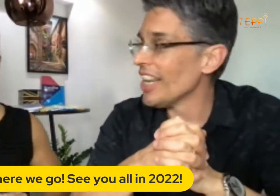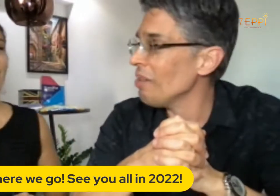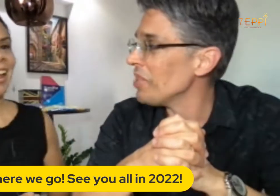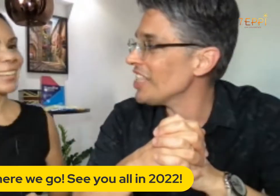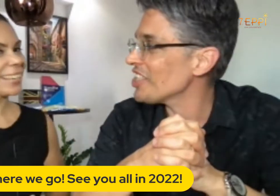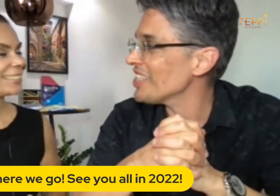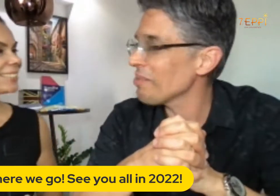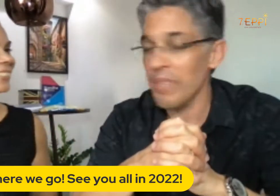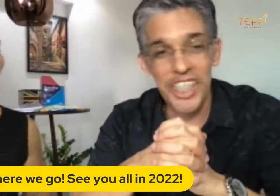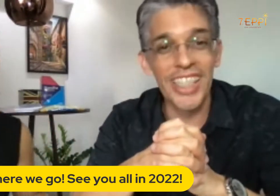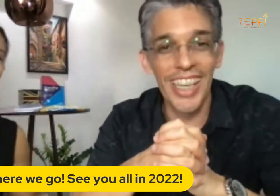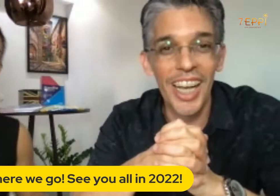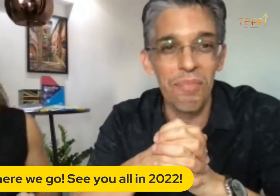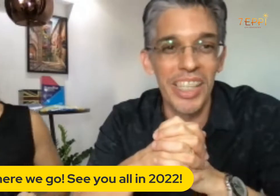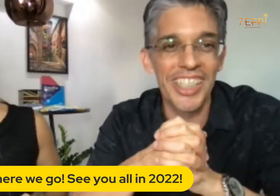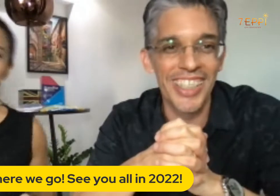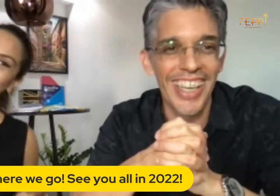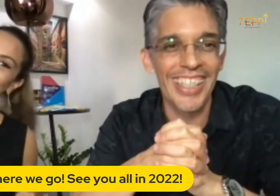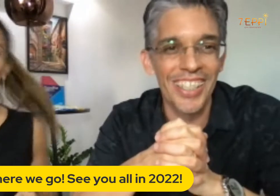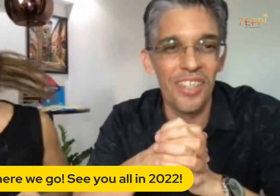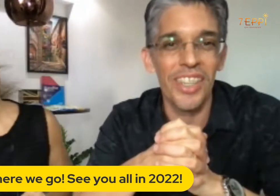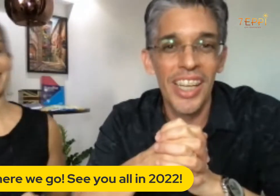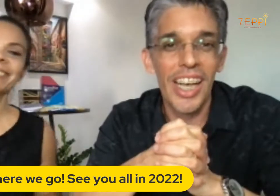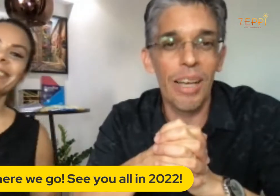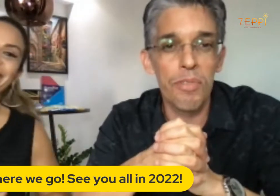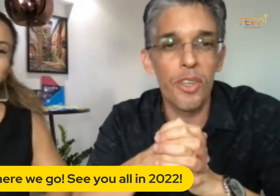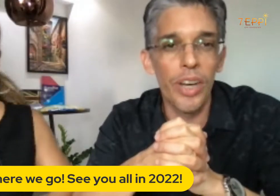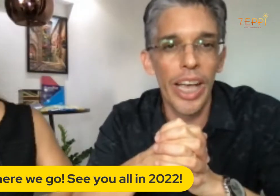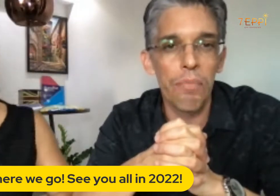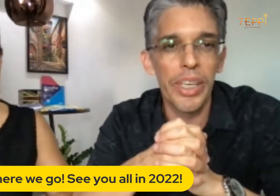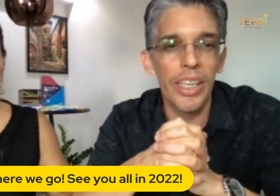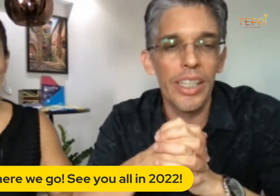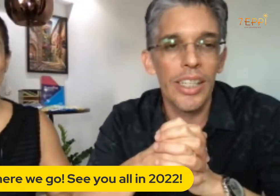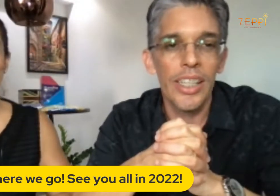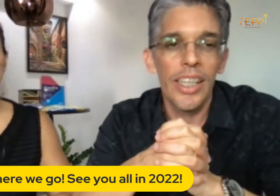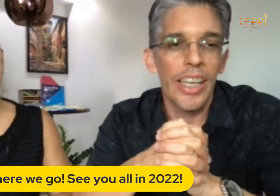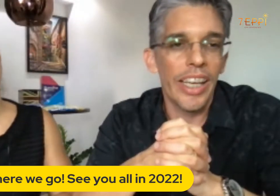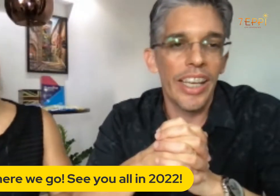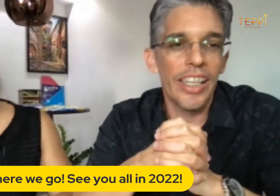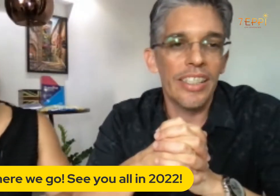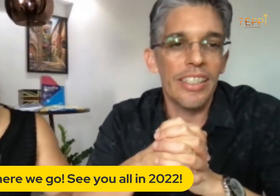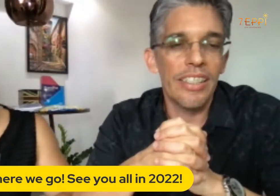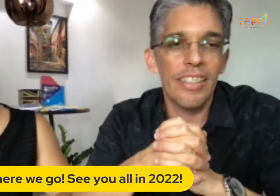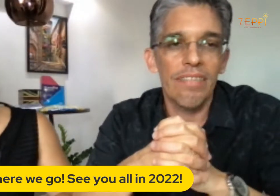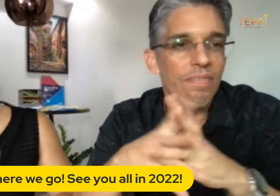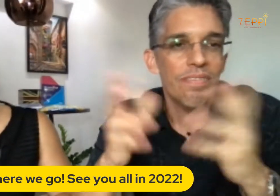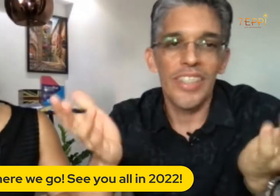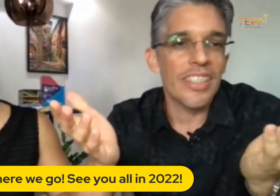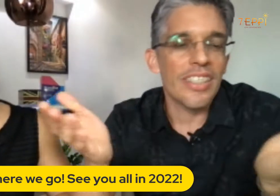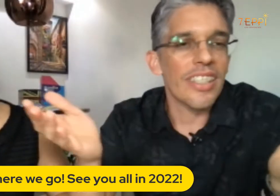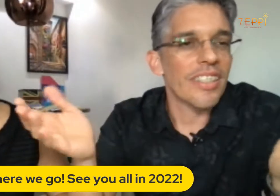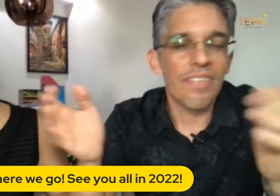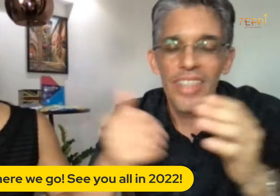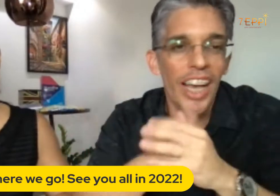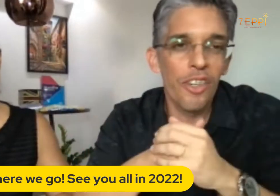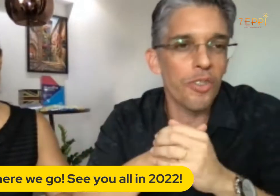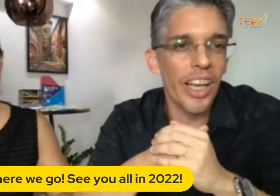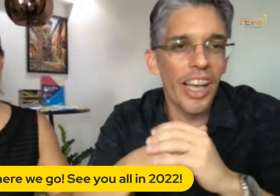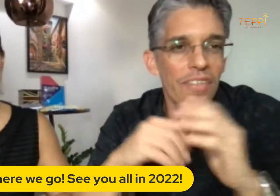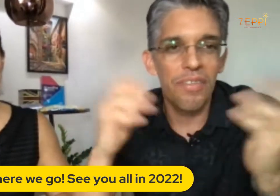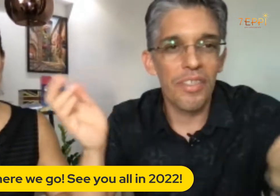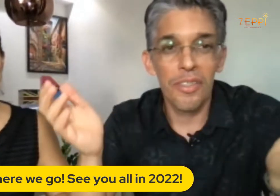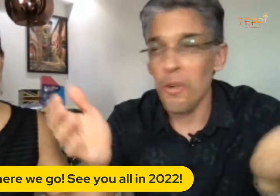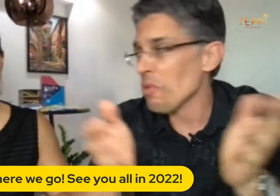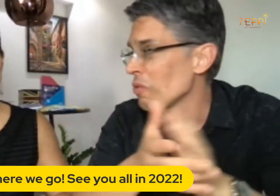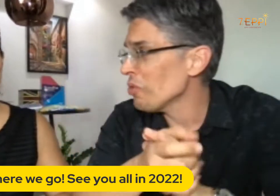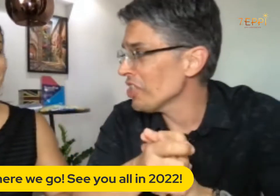Mission accomplished. Check. Mission accomplished. Yes. Yeah? So check. I'm so happy. And this is I don't know. I